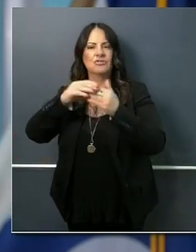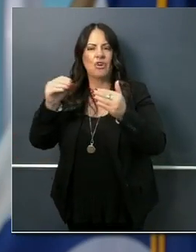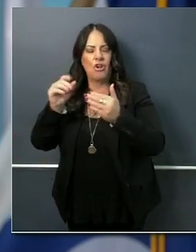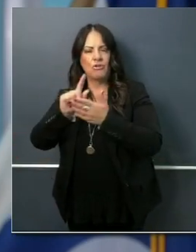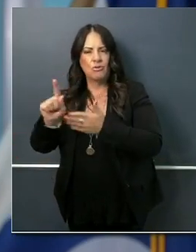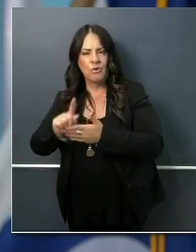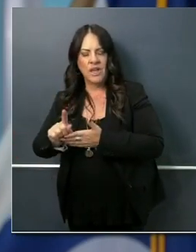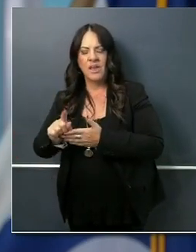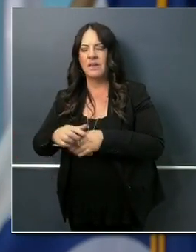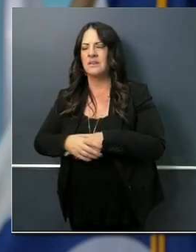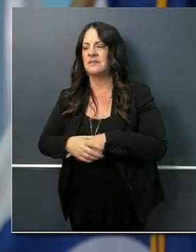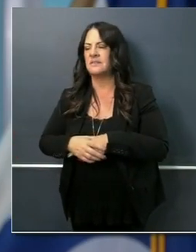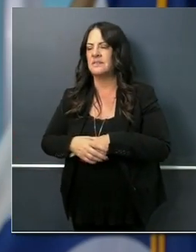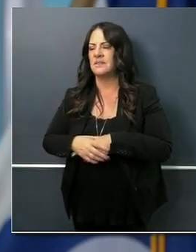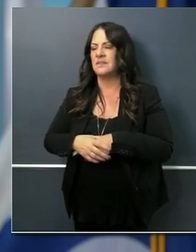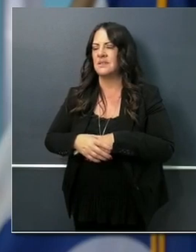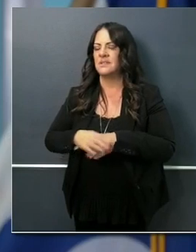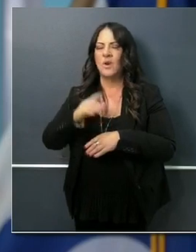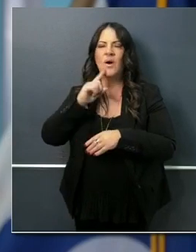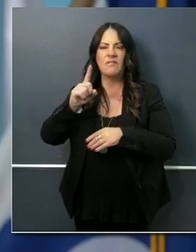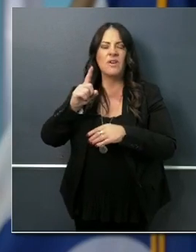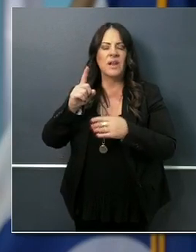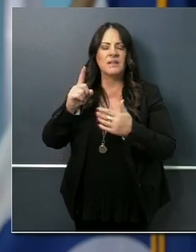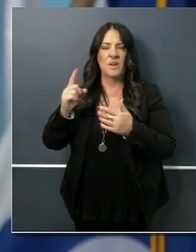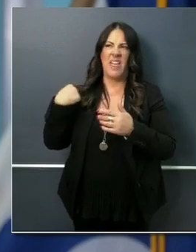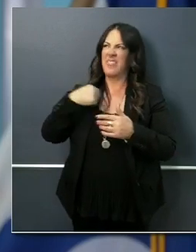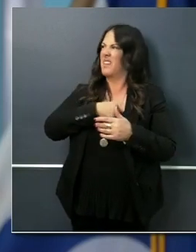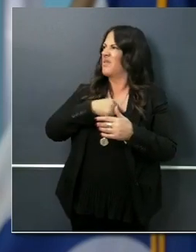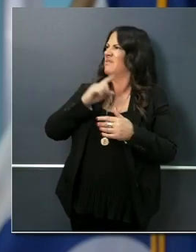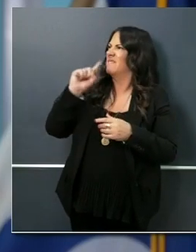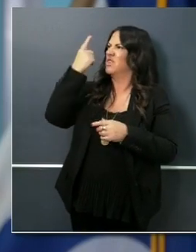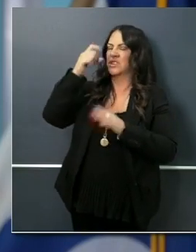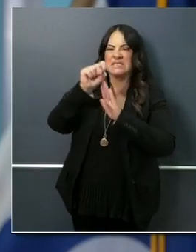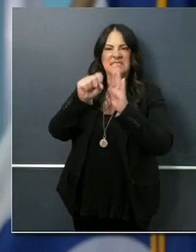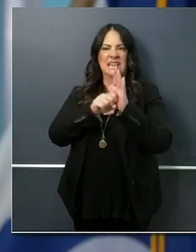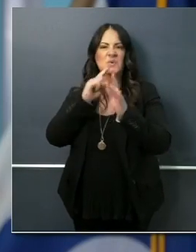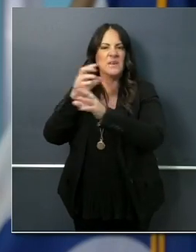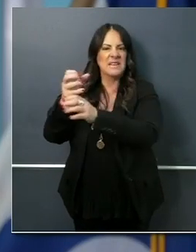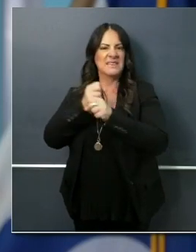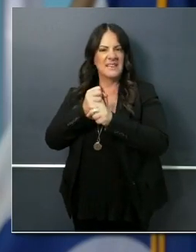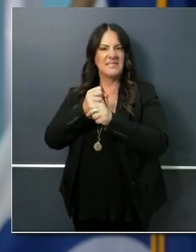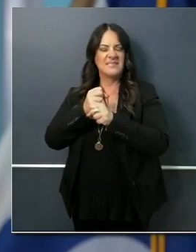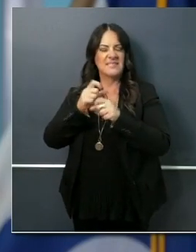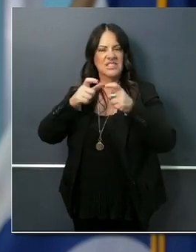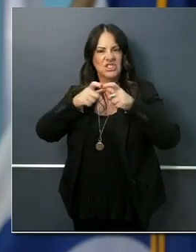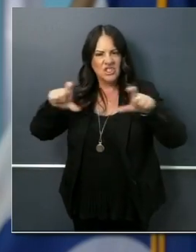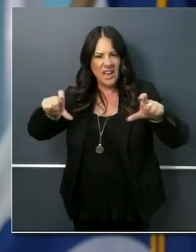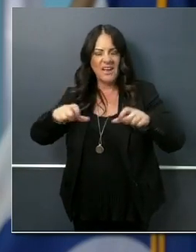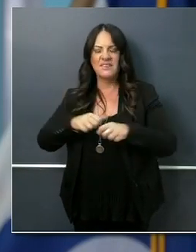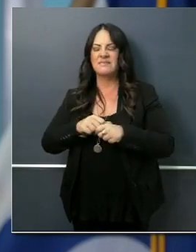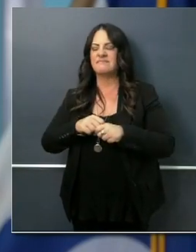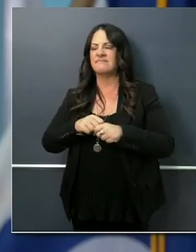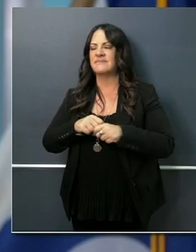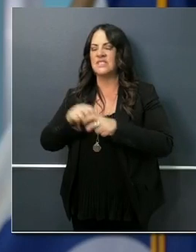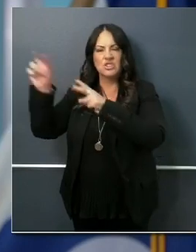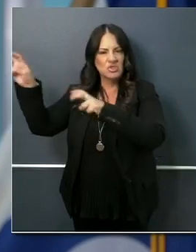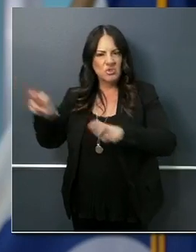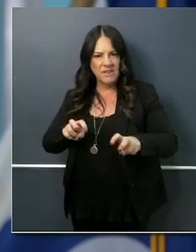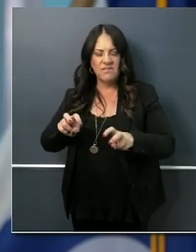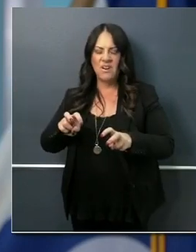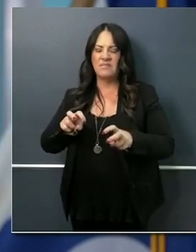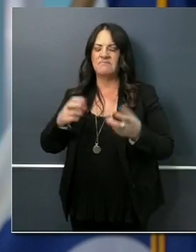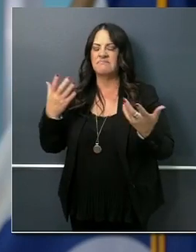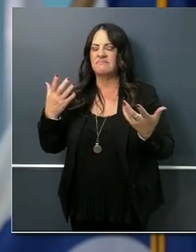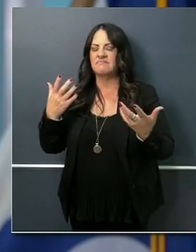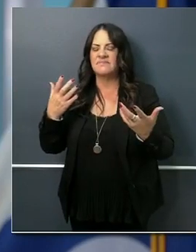monthly basis, so $1,200. I think we're one of the first states to get those checks processed and transferred. Hundreds of thousands,